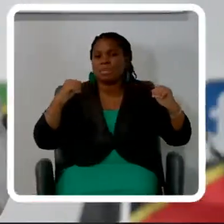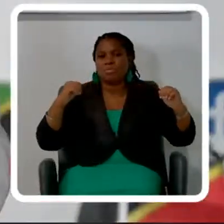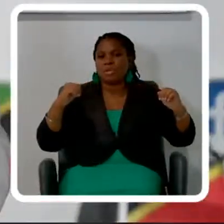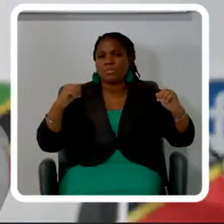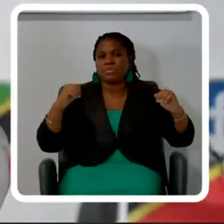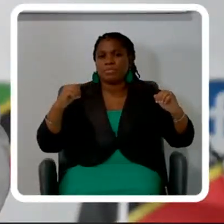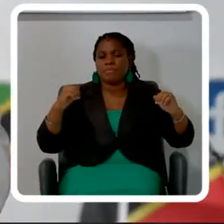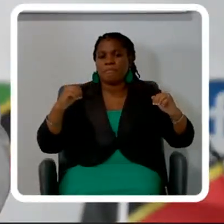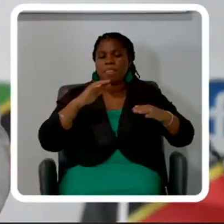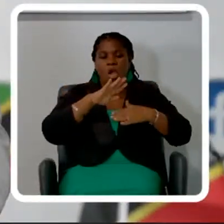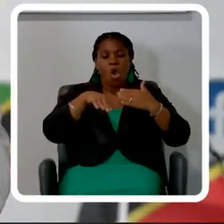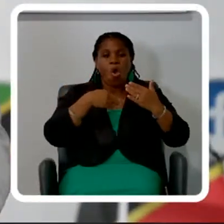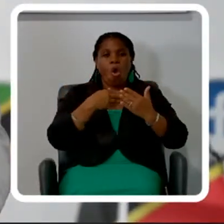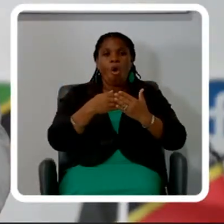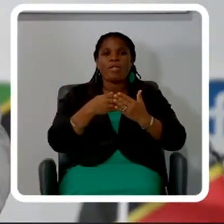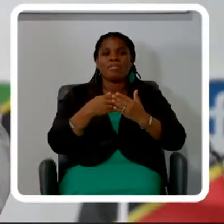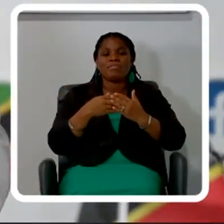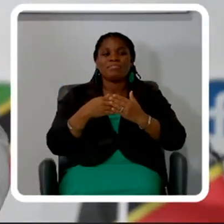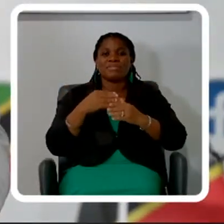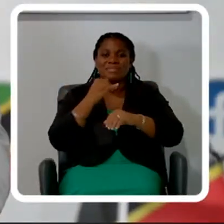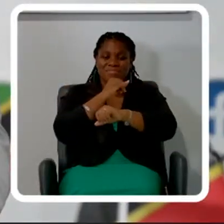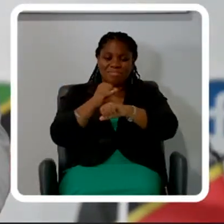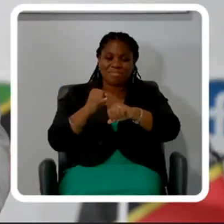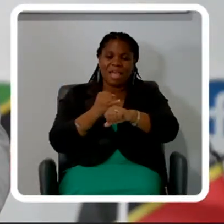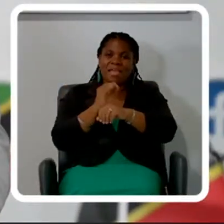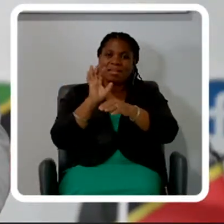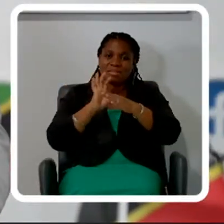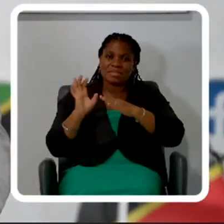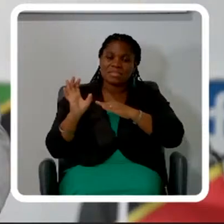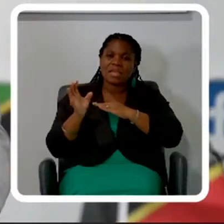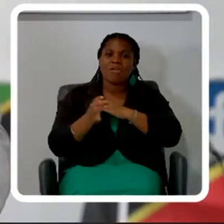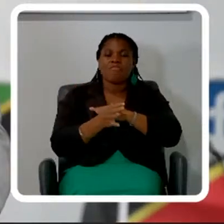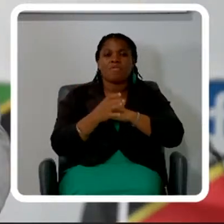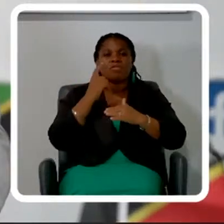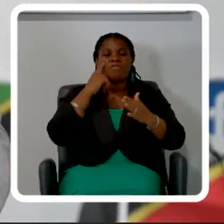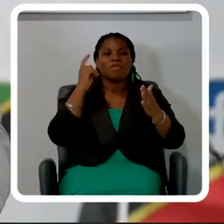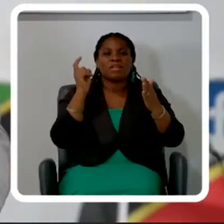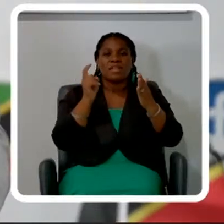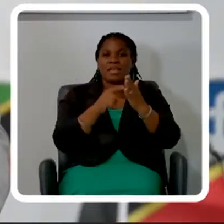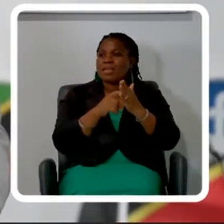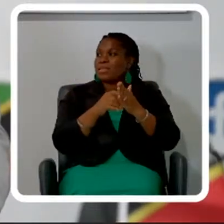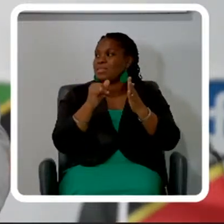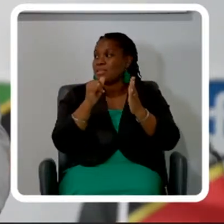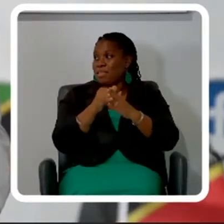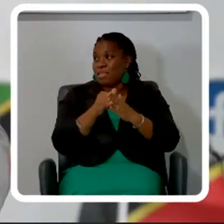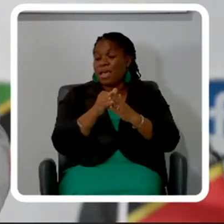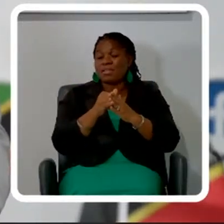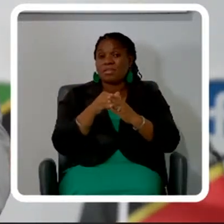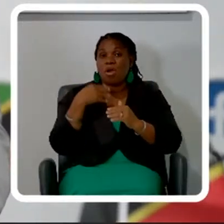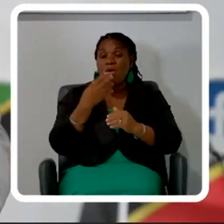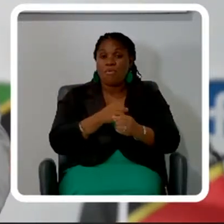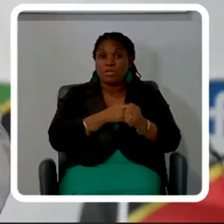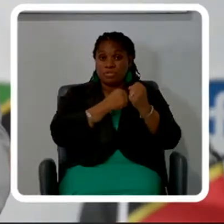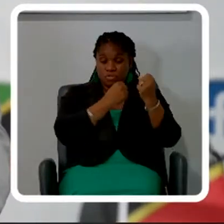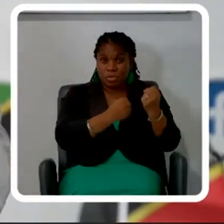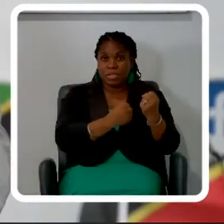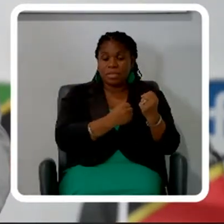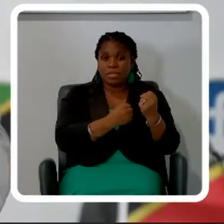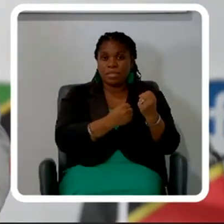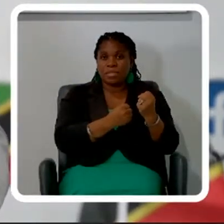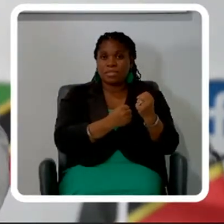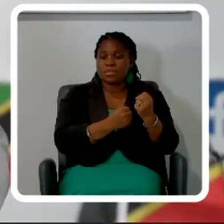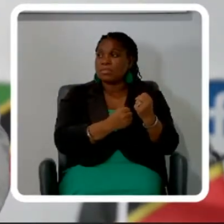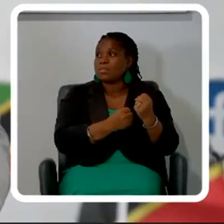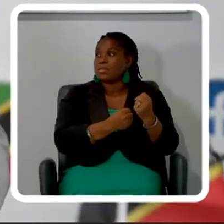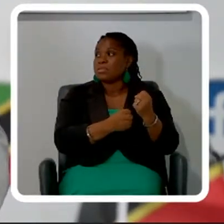All these countries in the Caribbean recognize already that our strength is in our togetherness. So